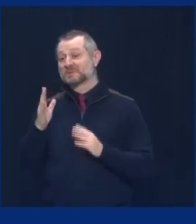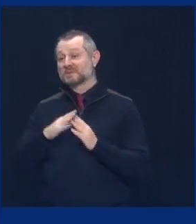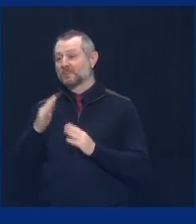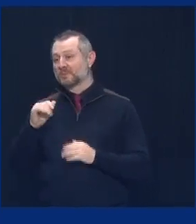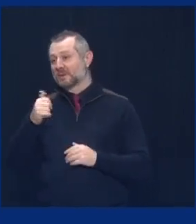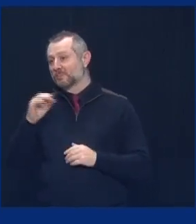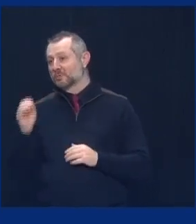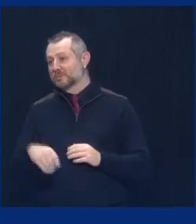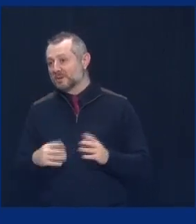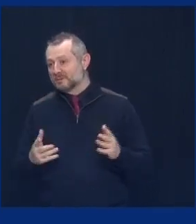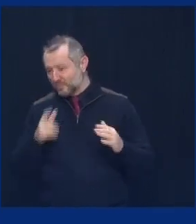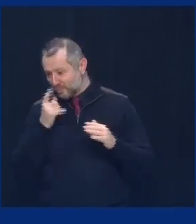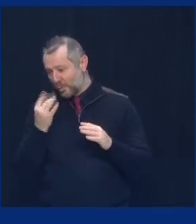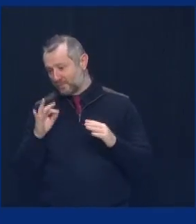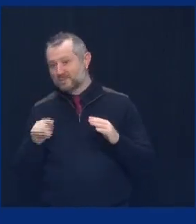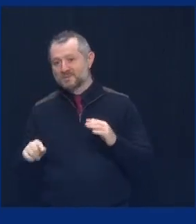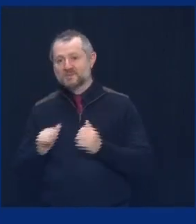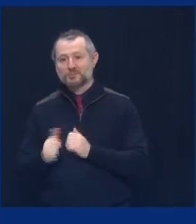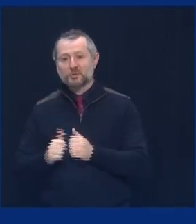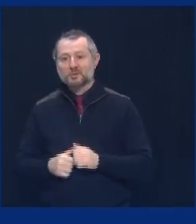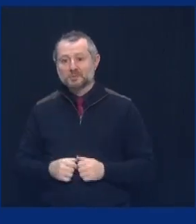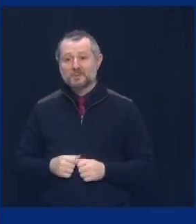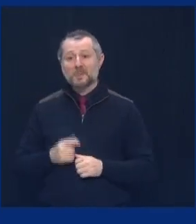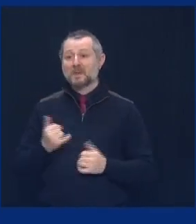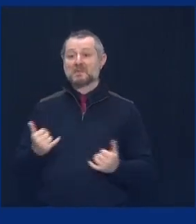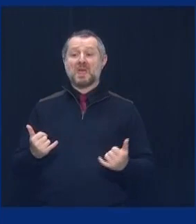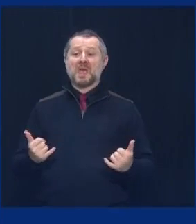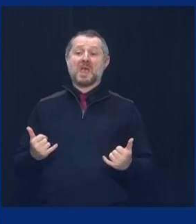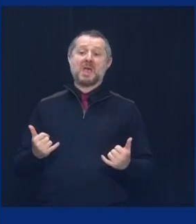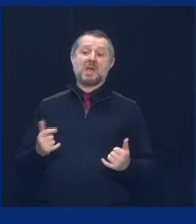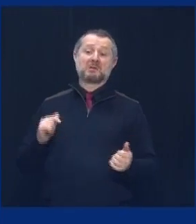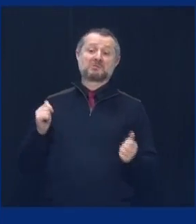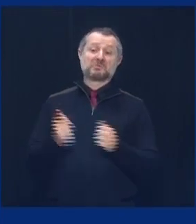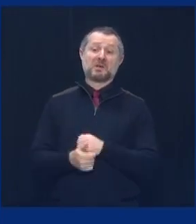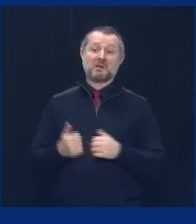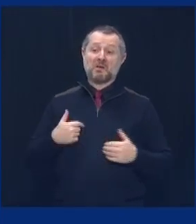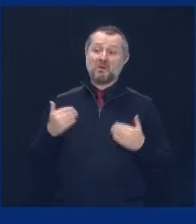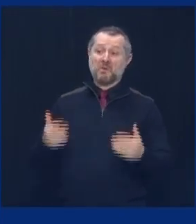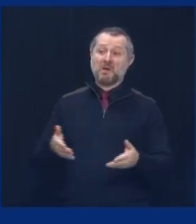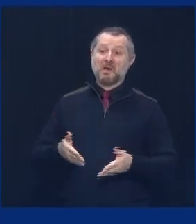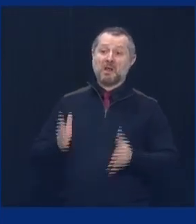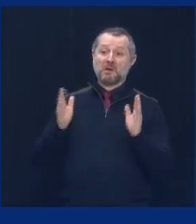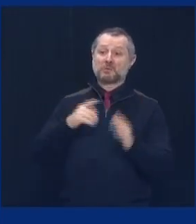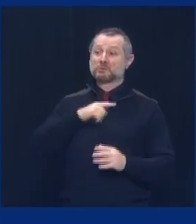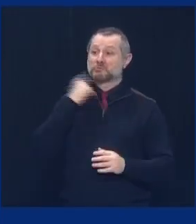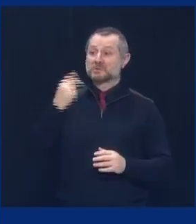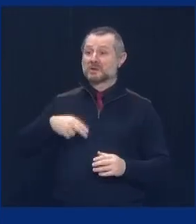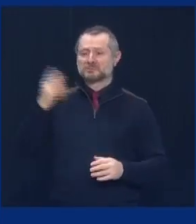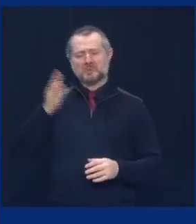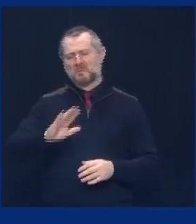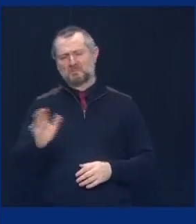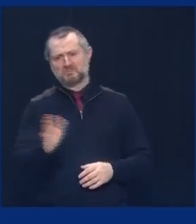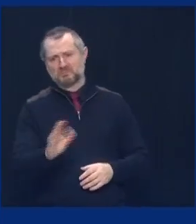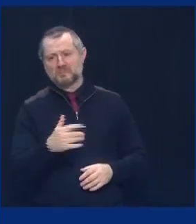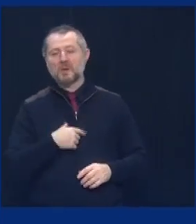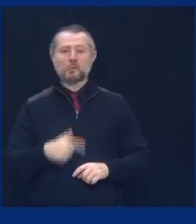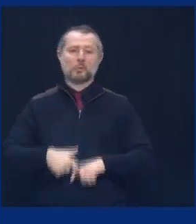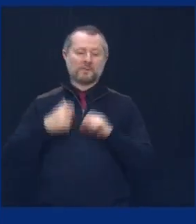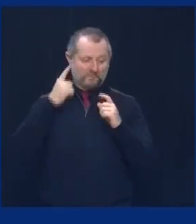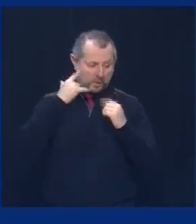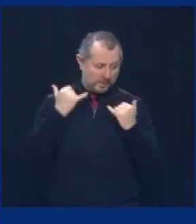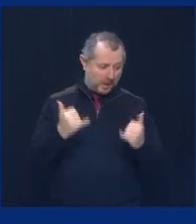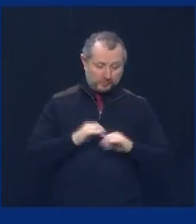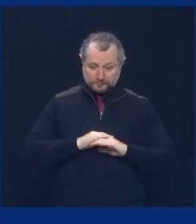So that's where they are. There's no change right now in allowing the high-risk sports activities to begin. And we